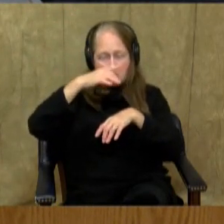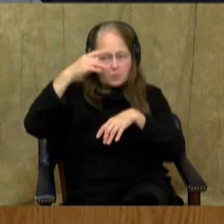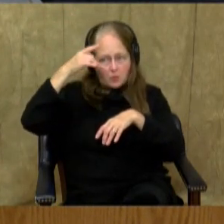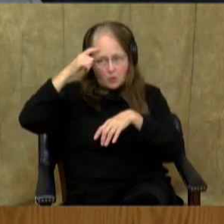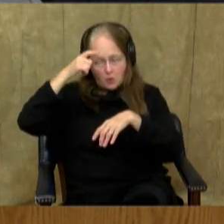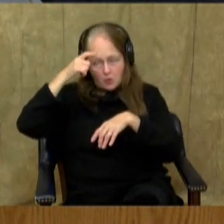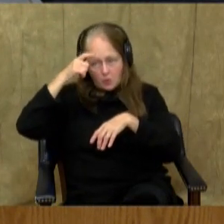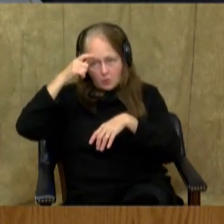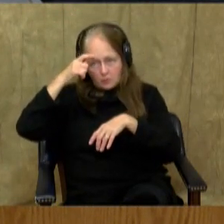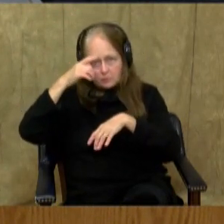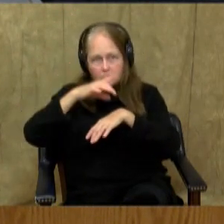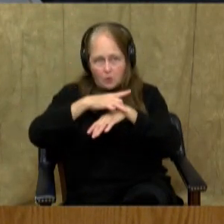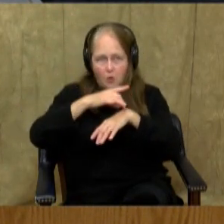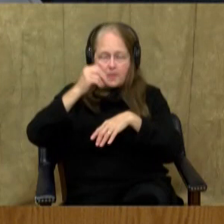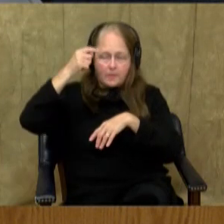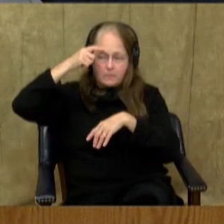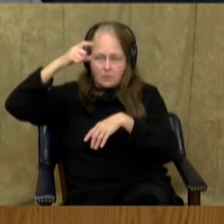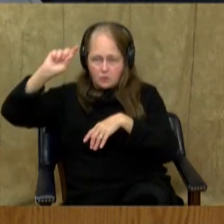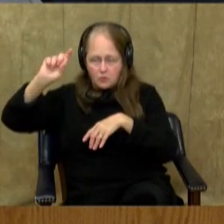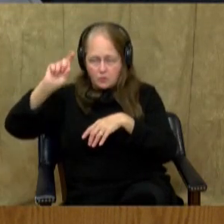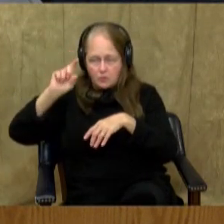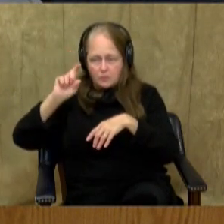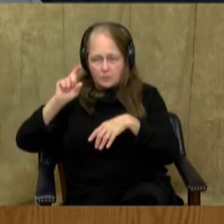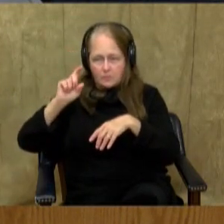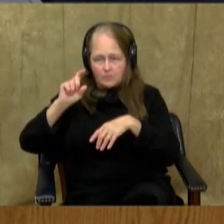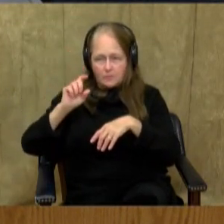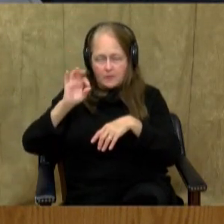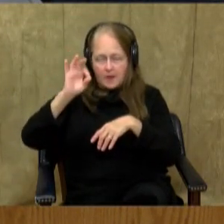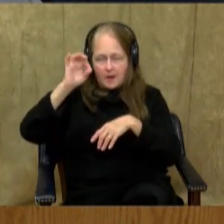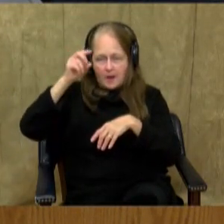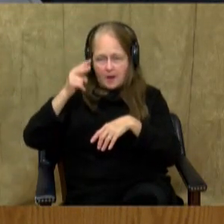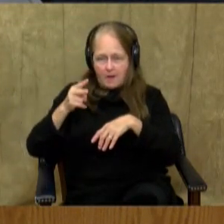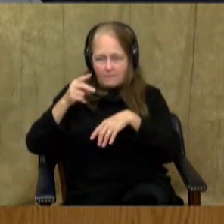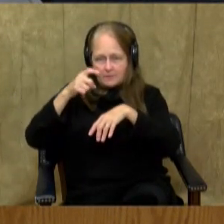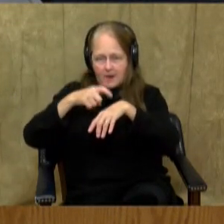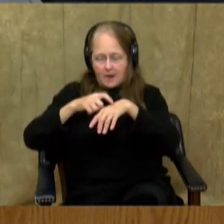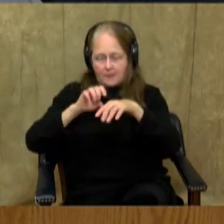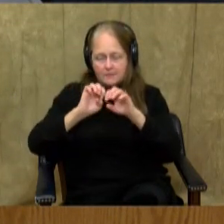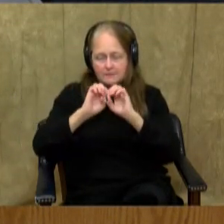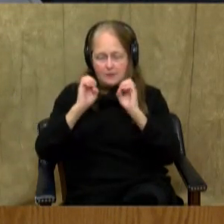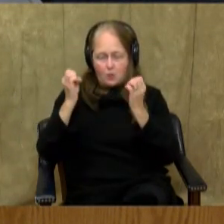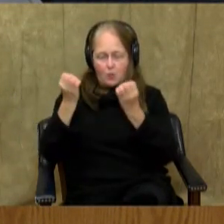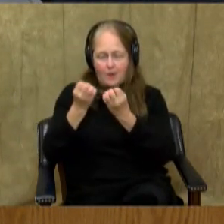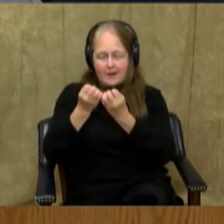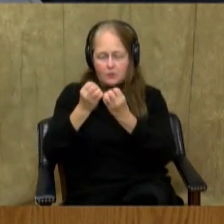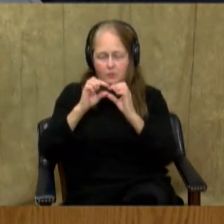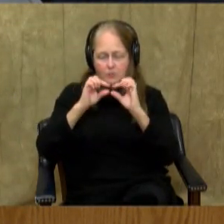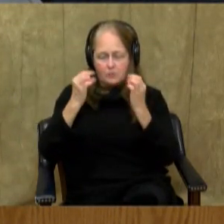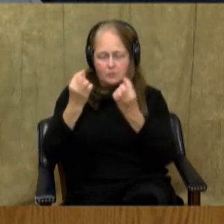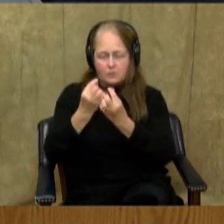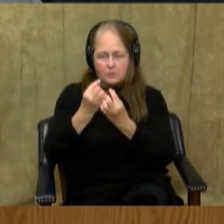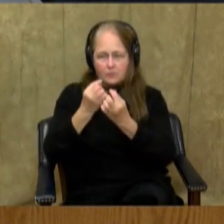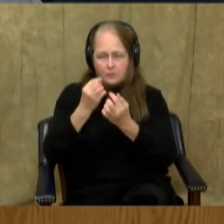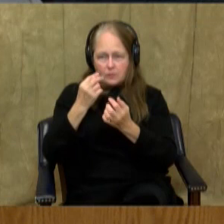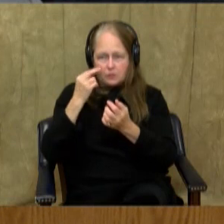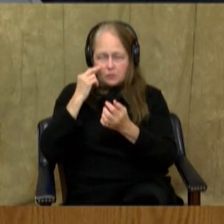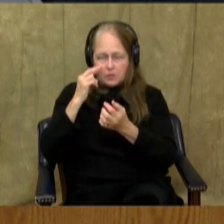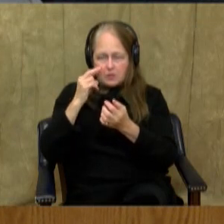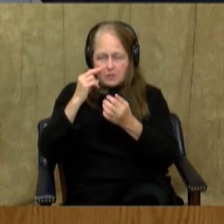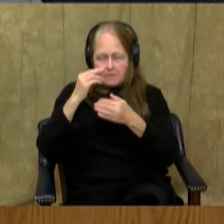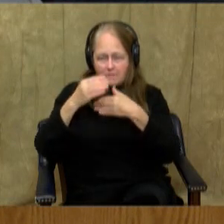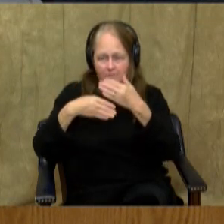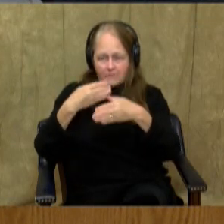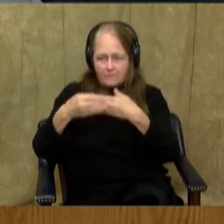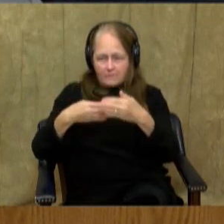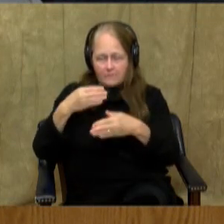thought. It's actually 9.5 times the distance at the equator. Then the next week we started looking at phases of